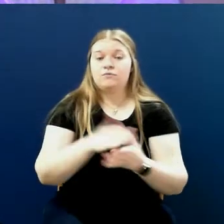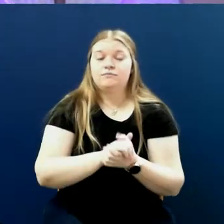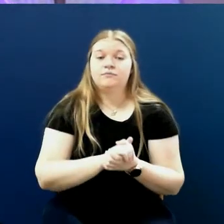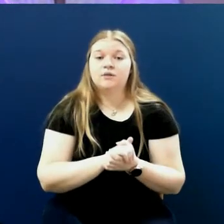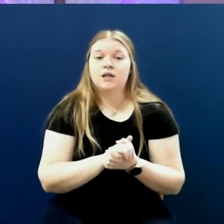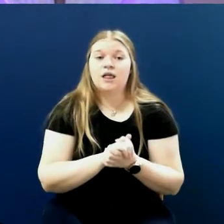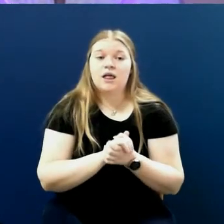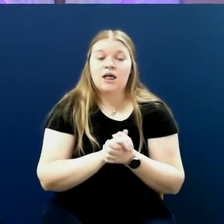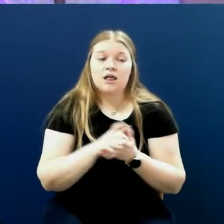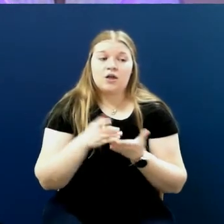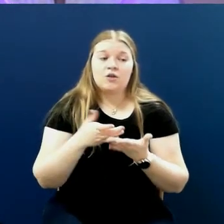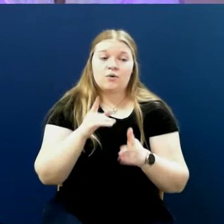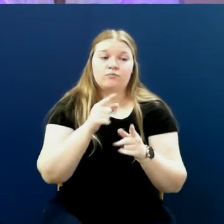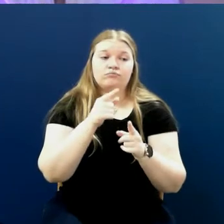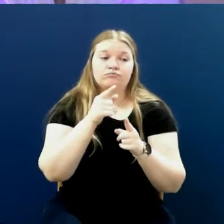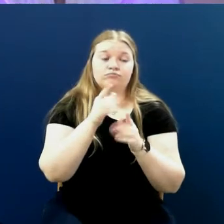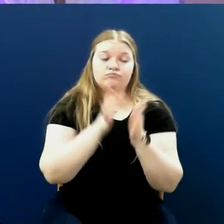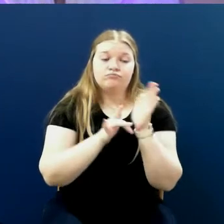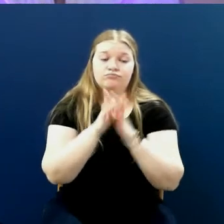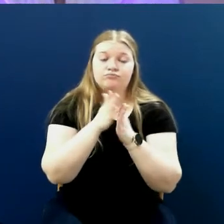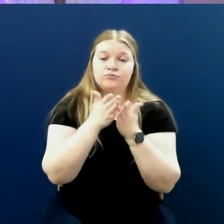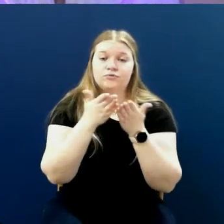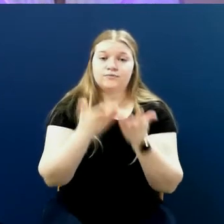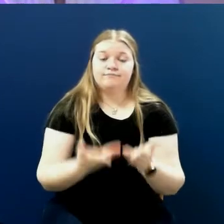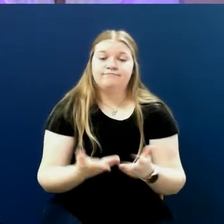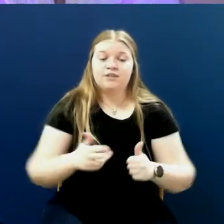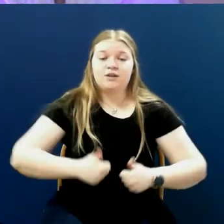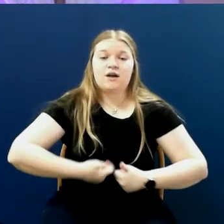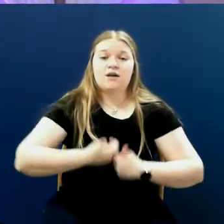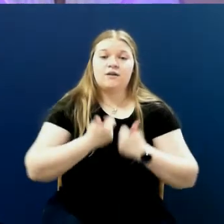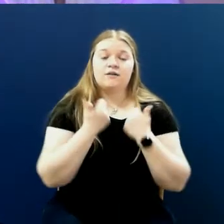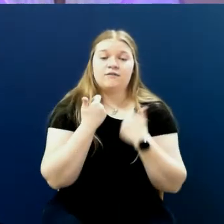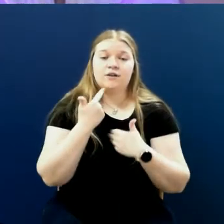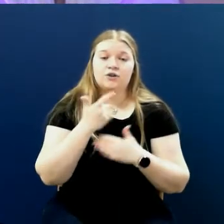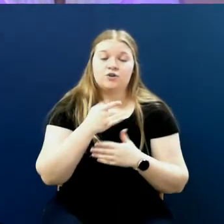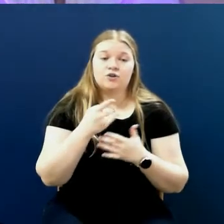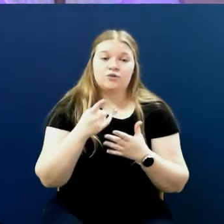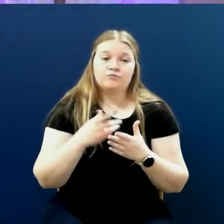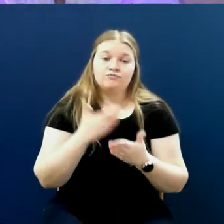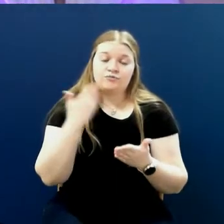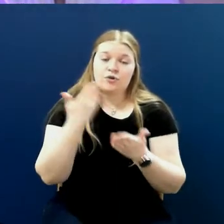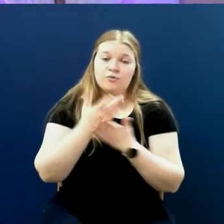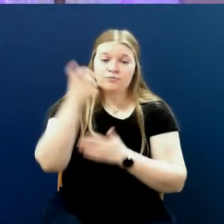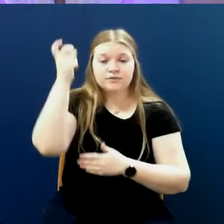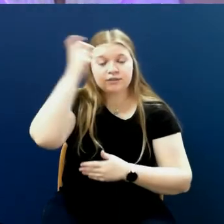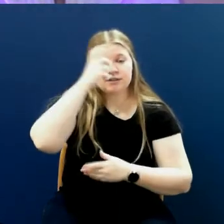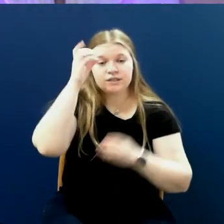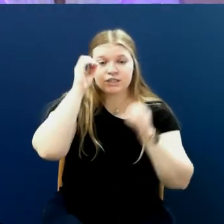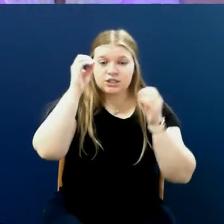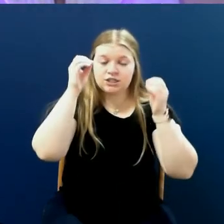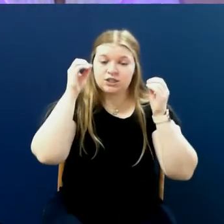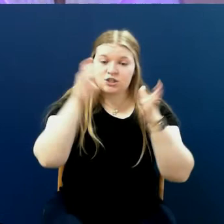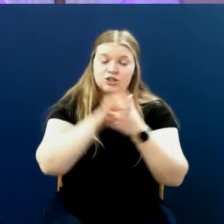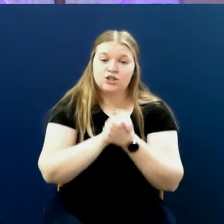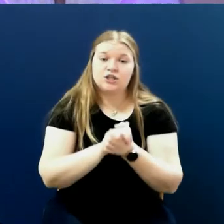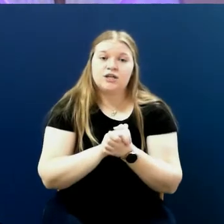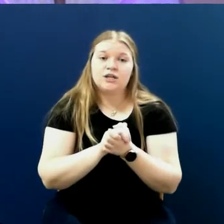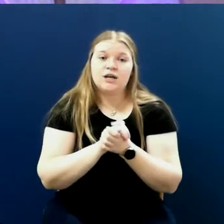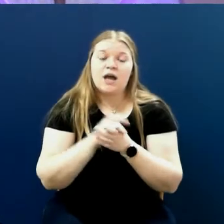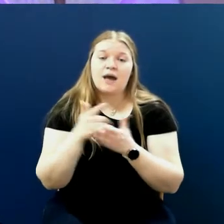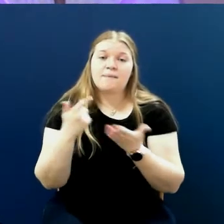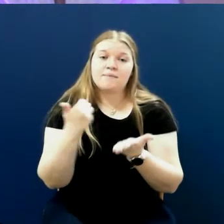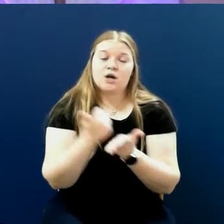Let the word of Christ dwell in you richly in all wisdom and teaching and admonishing one another